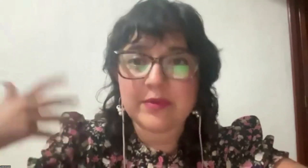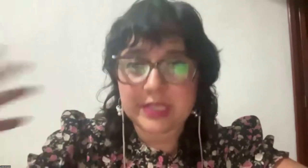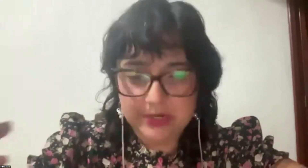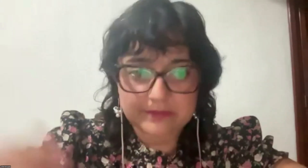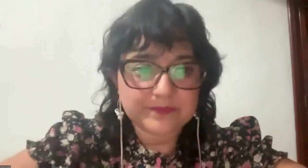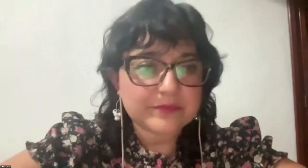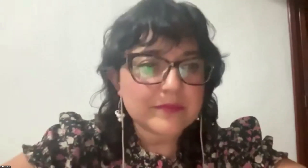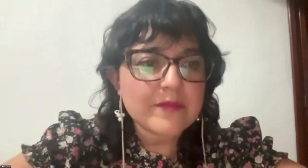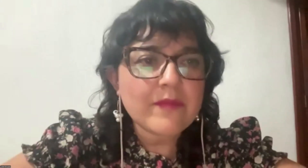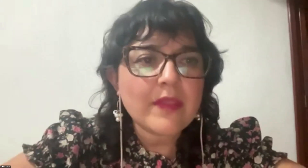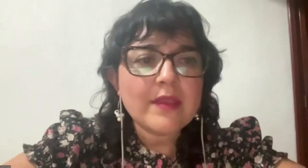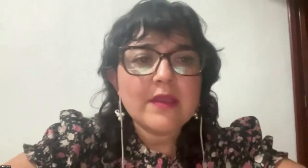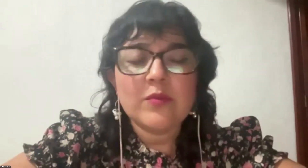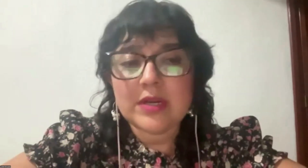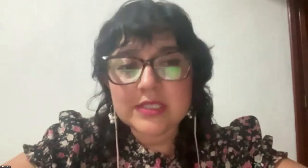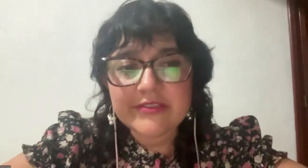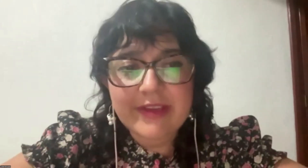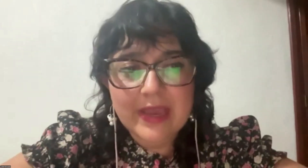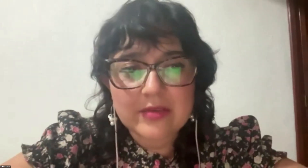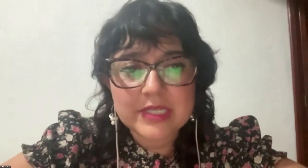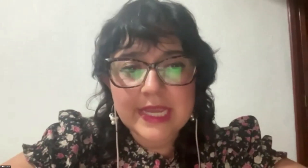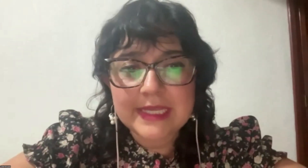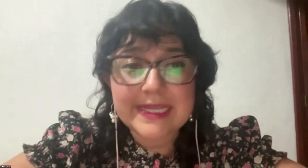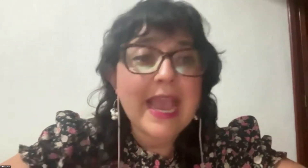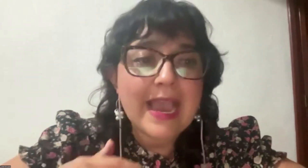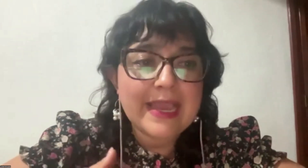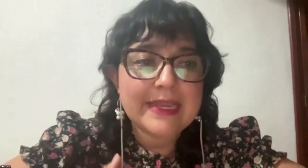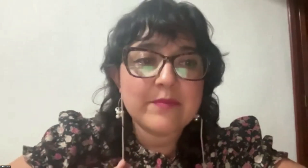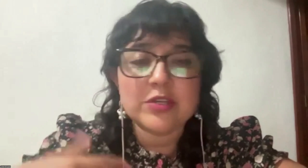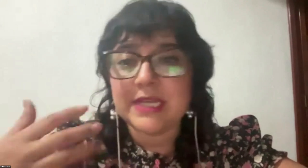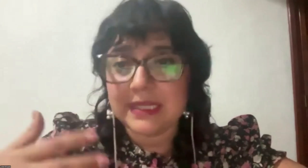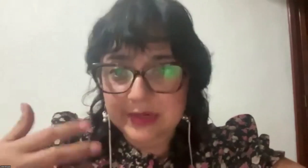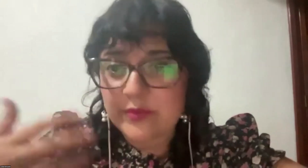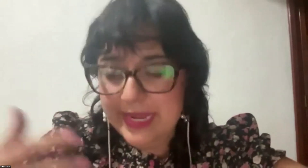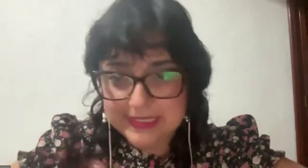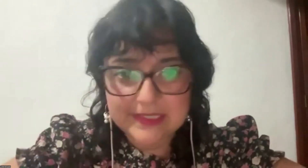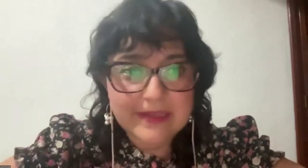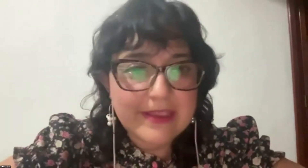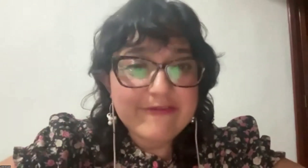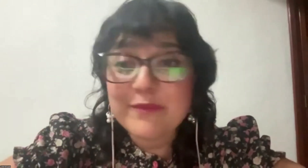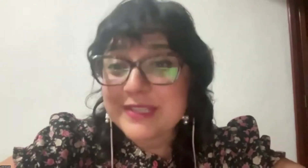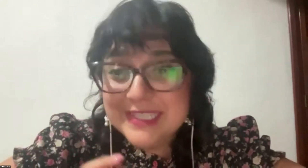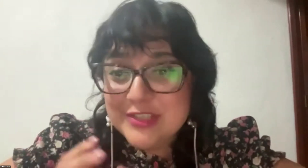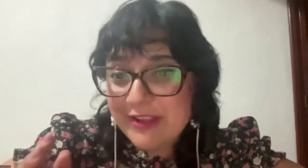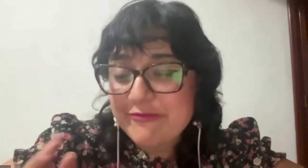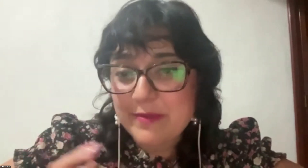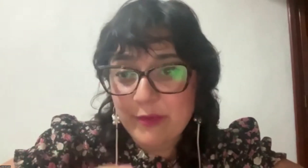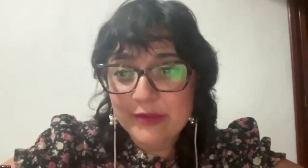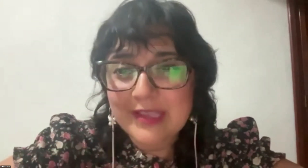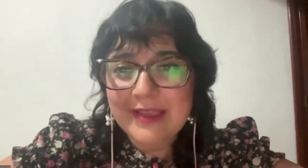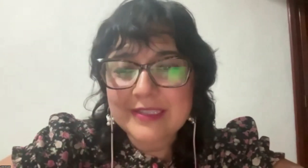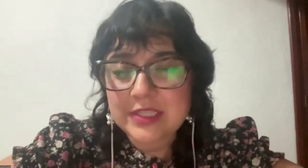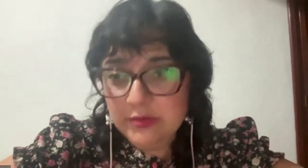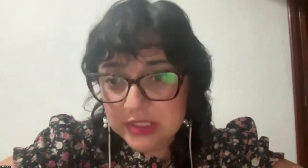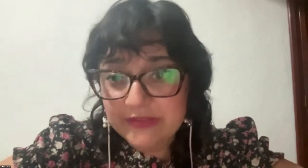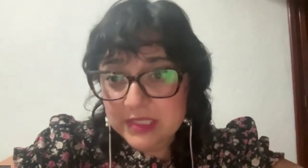sending people here. What also found is the high mortality rates. From these 12